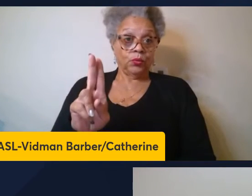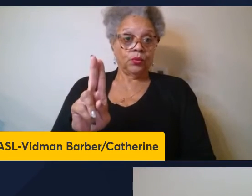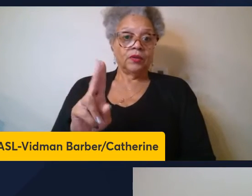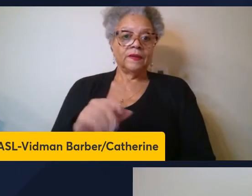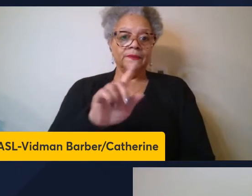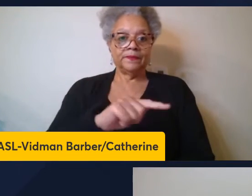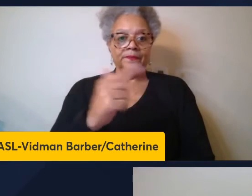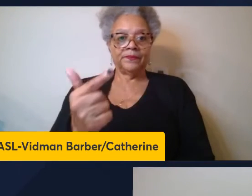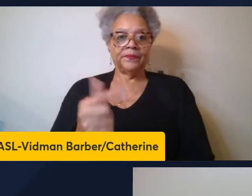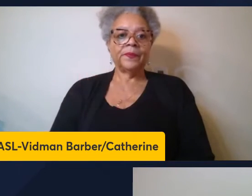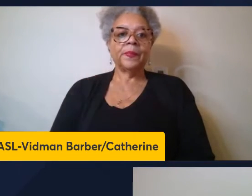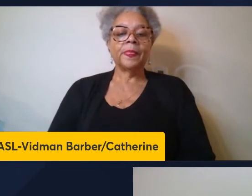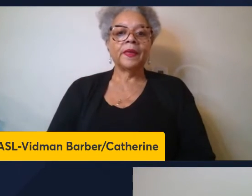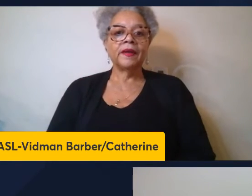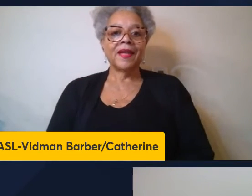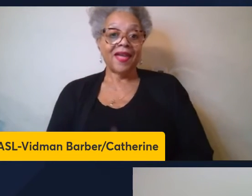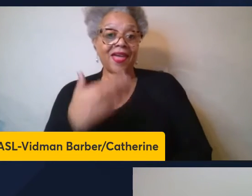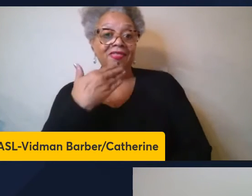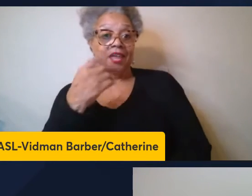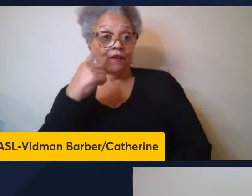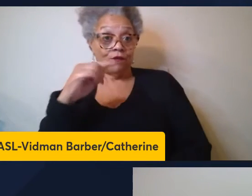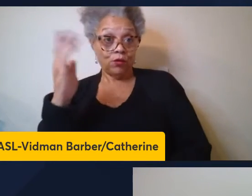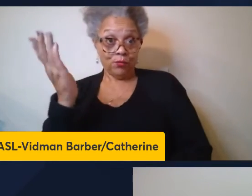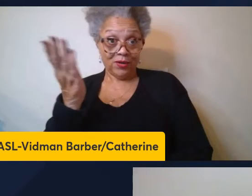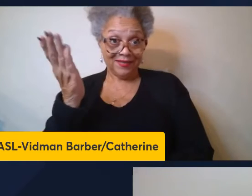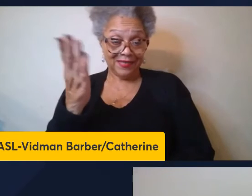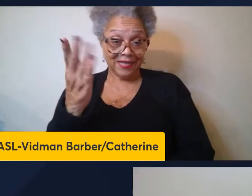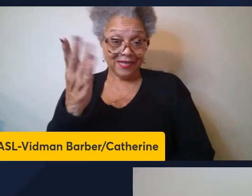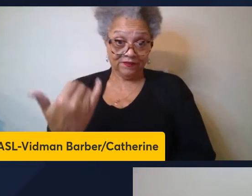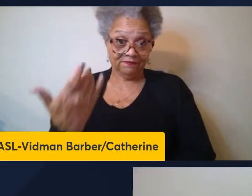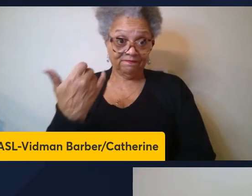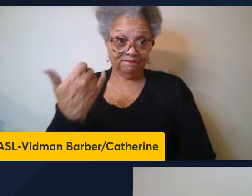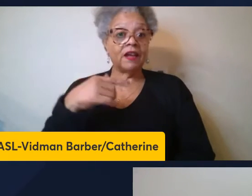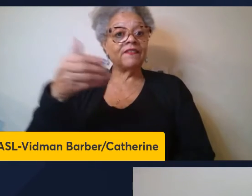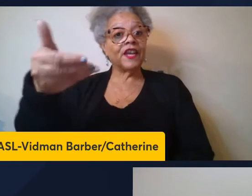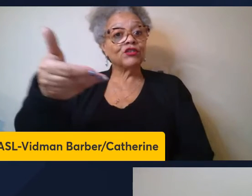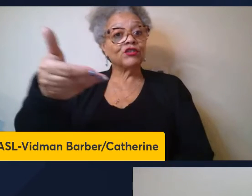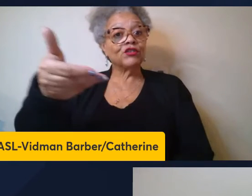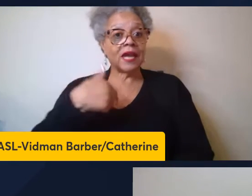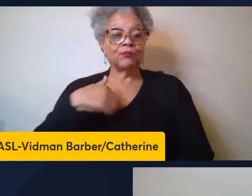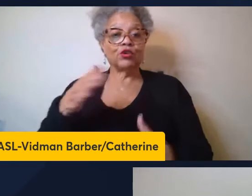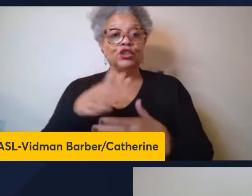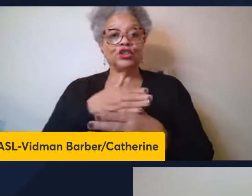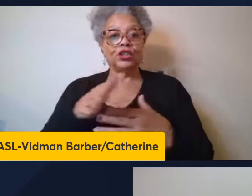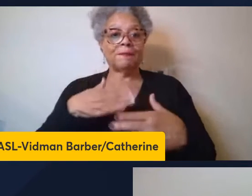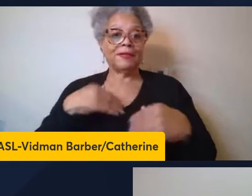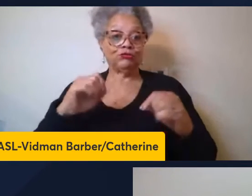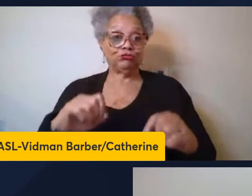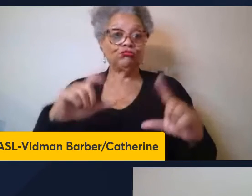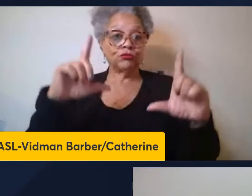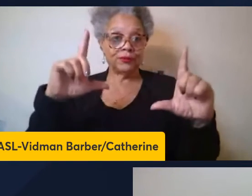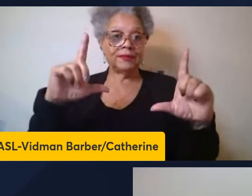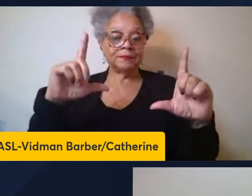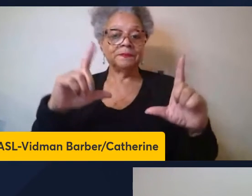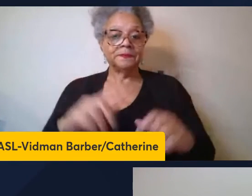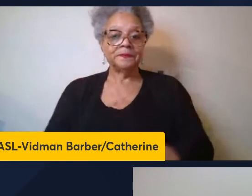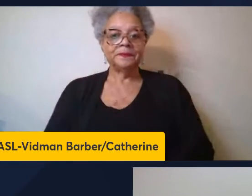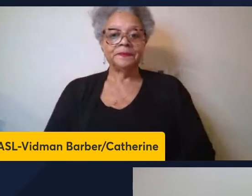Thank you for the presentation. For the introduction, I'm going to share my screen, I think.